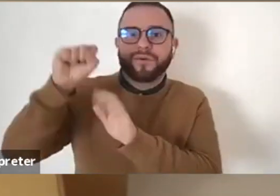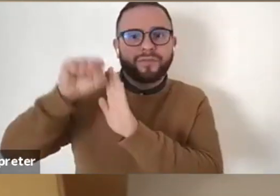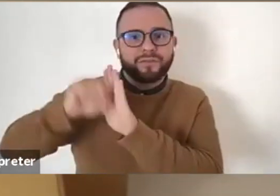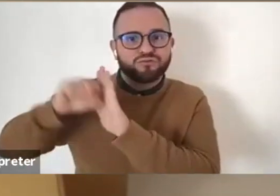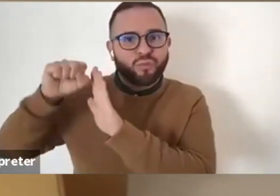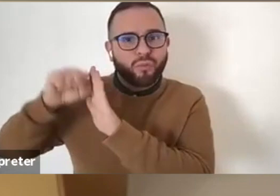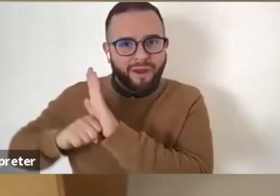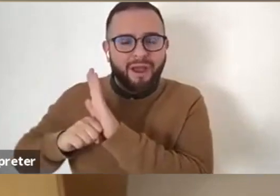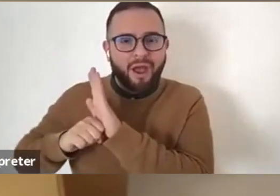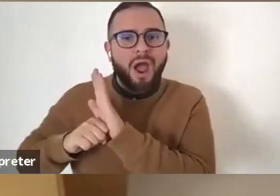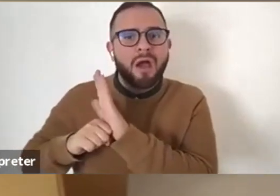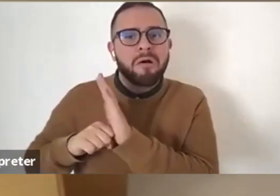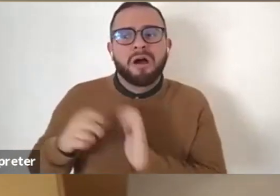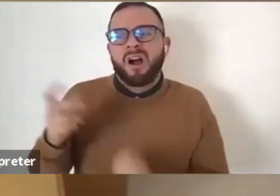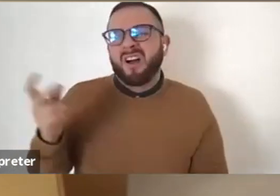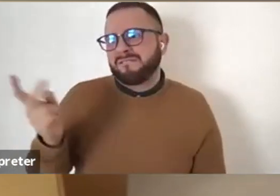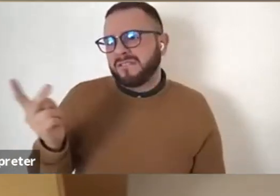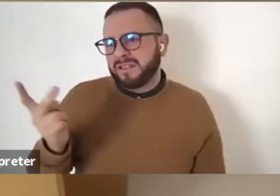it was